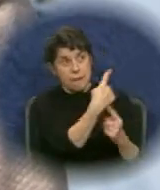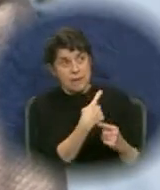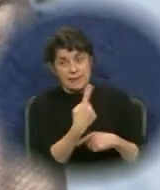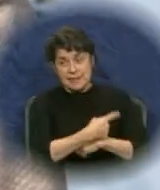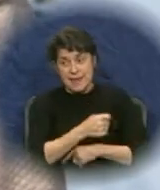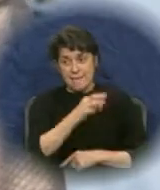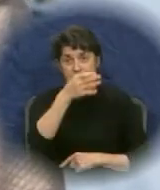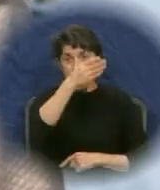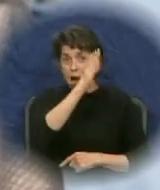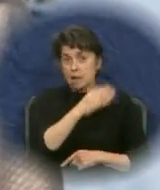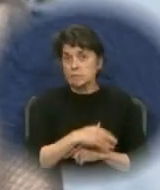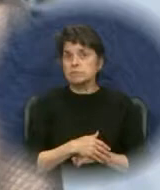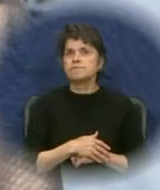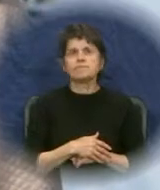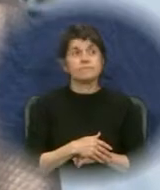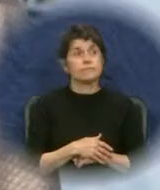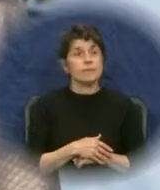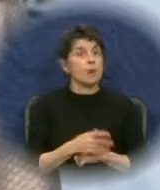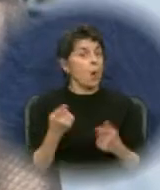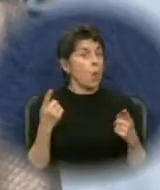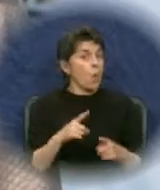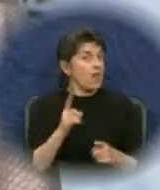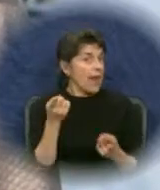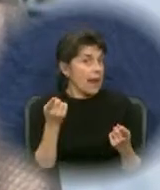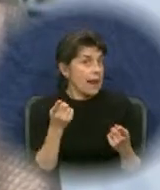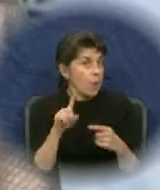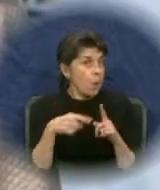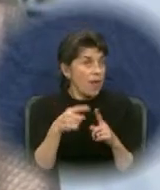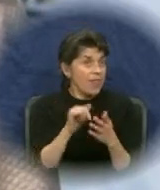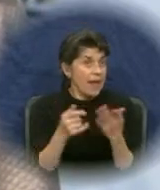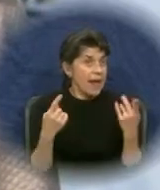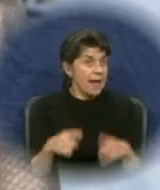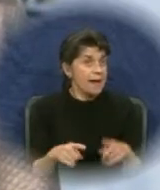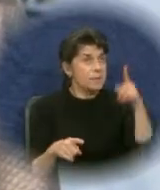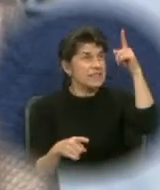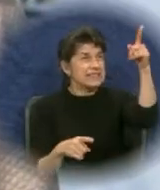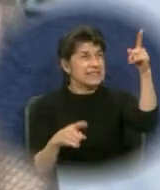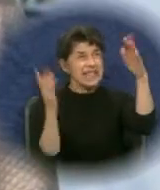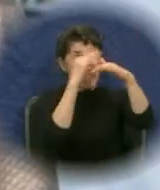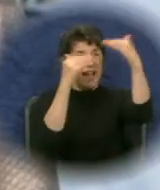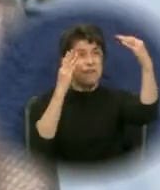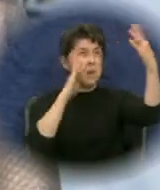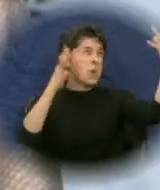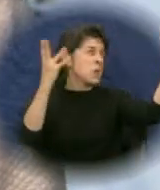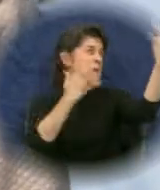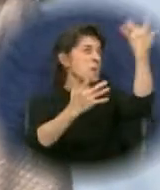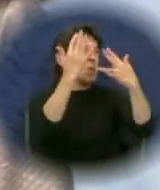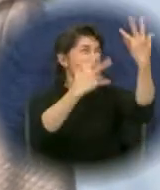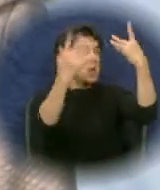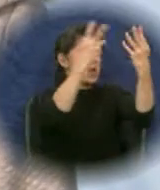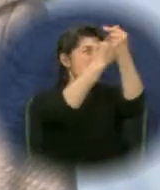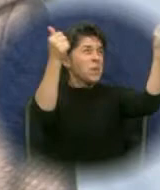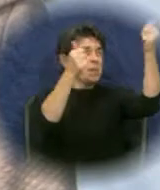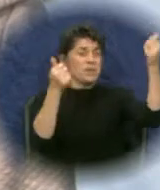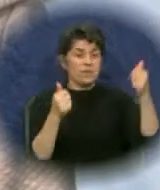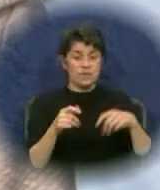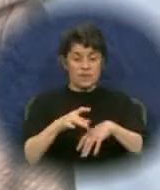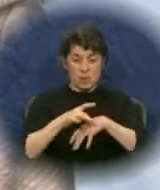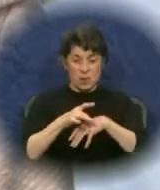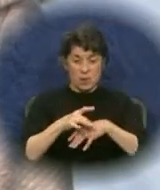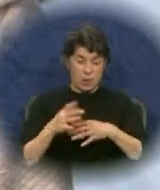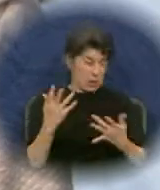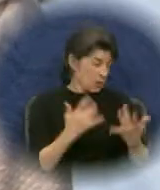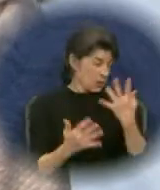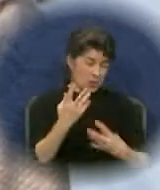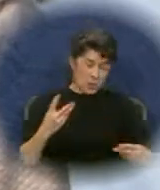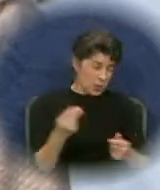of which the heavens will be dissolved in flames and the elements melted by fire. But according to his